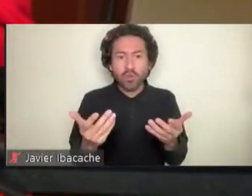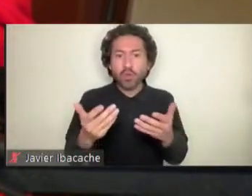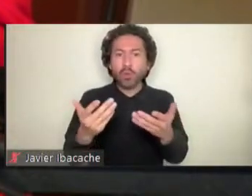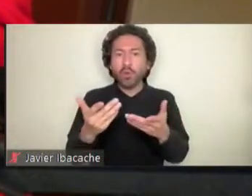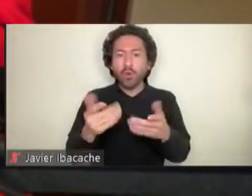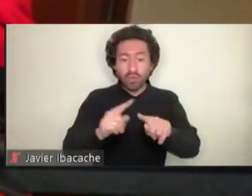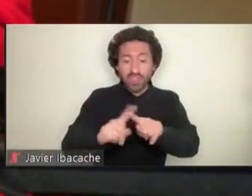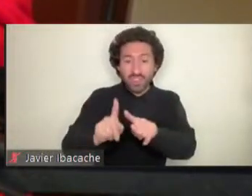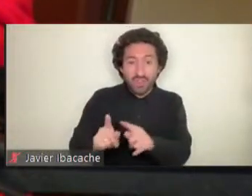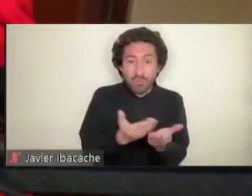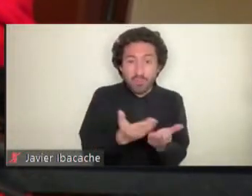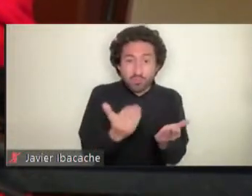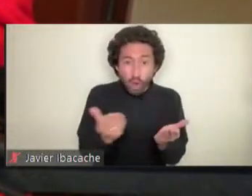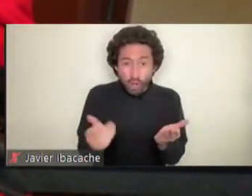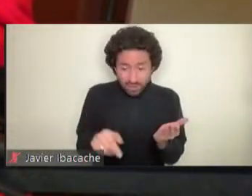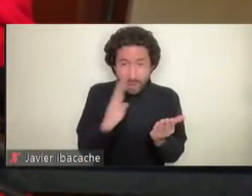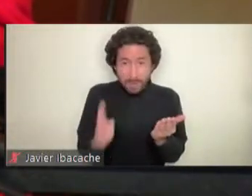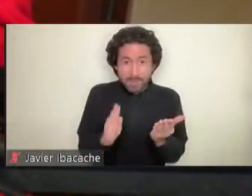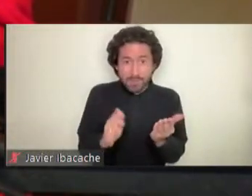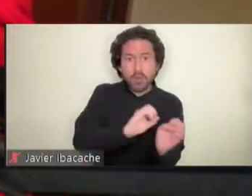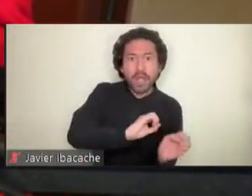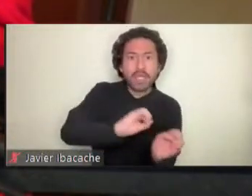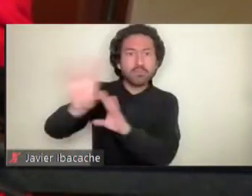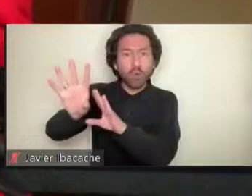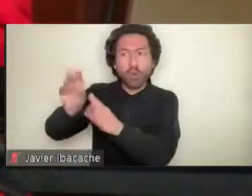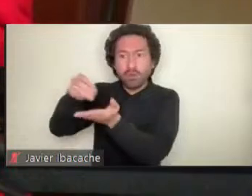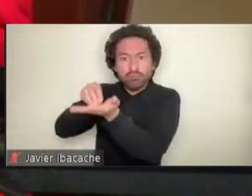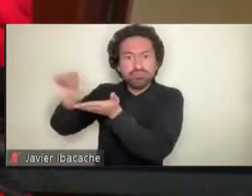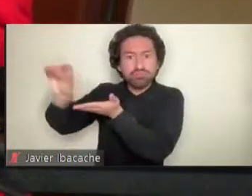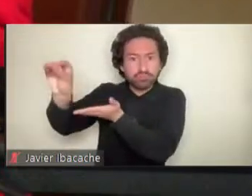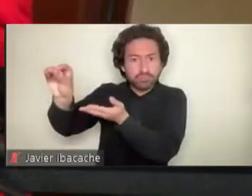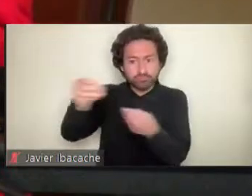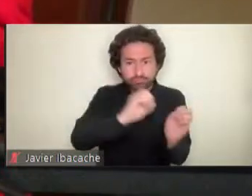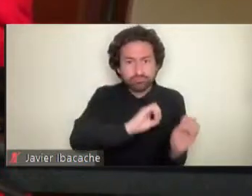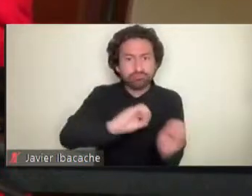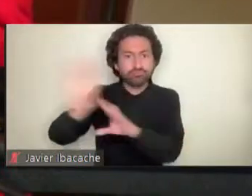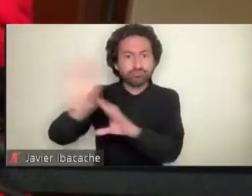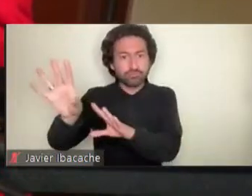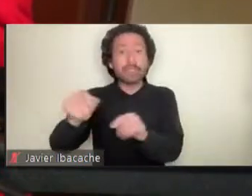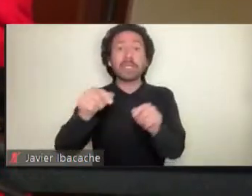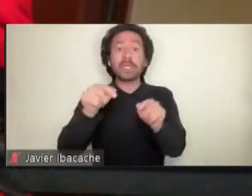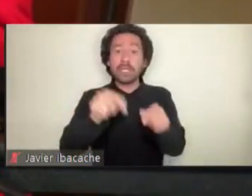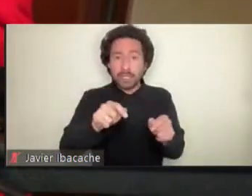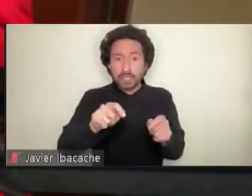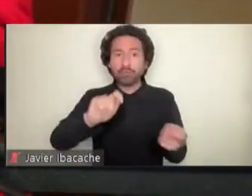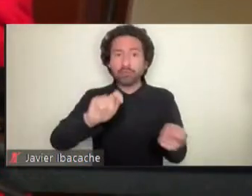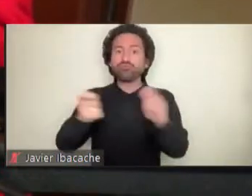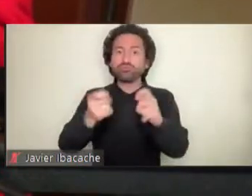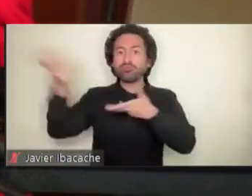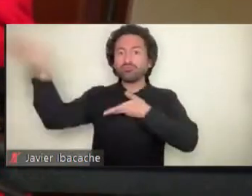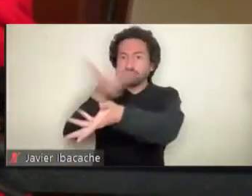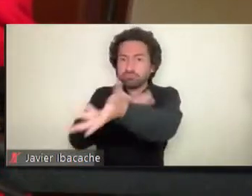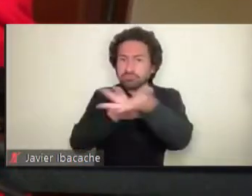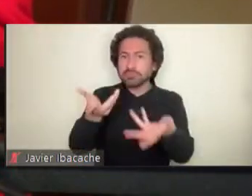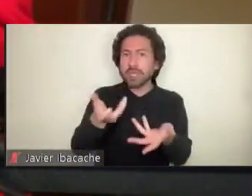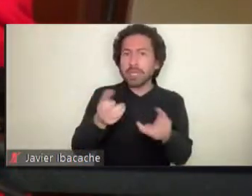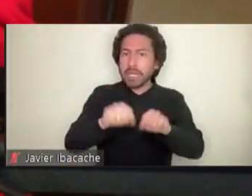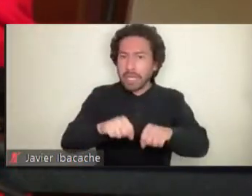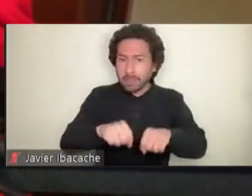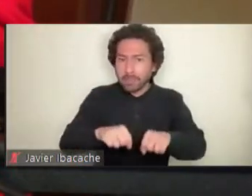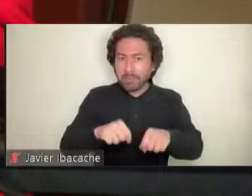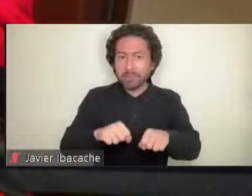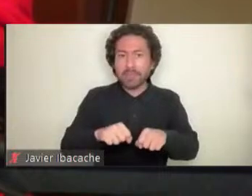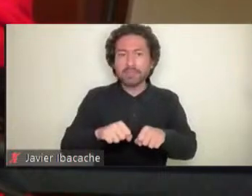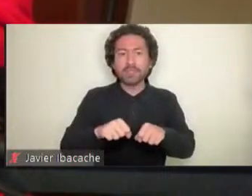from Barbados, increase the country's critical foreign exchange earning capacity, and explore avenues